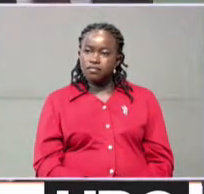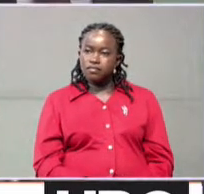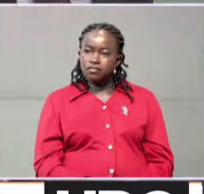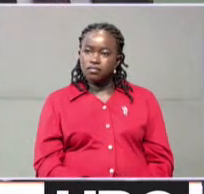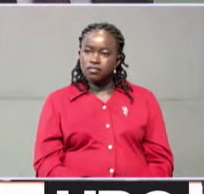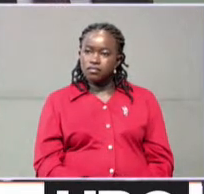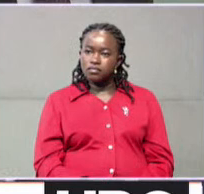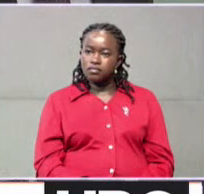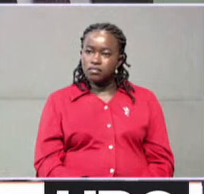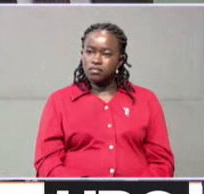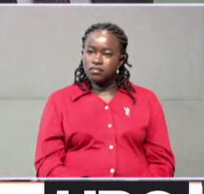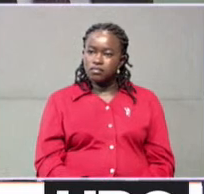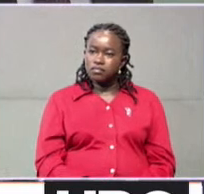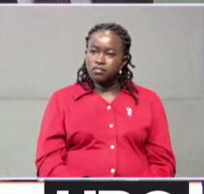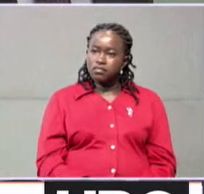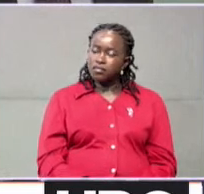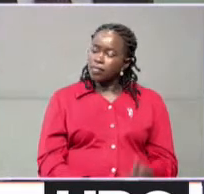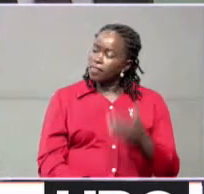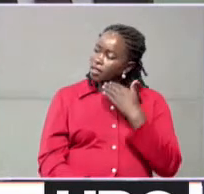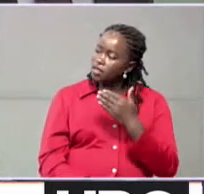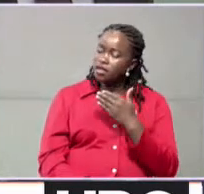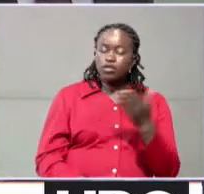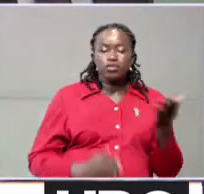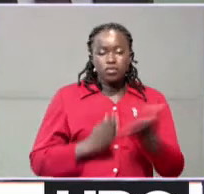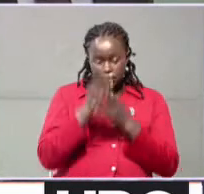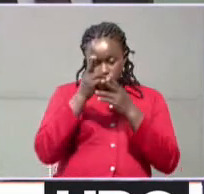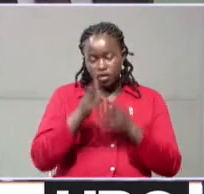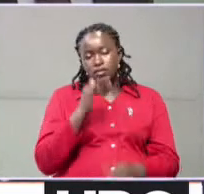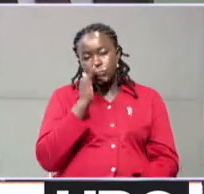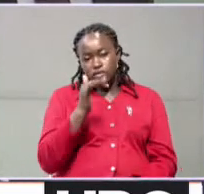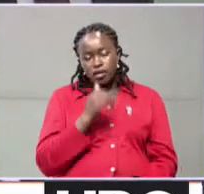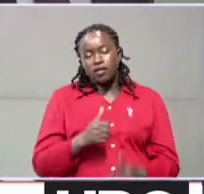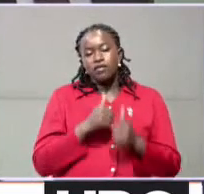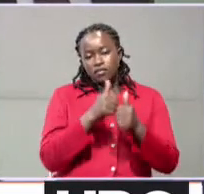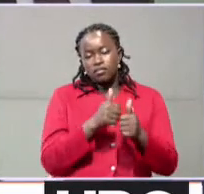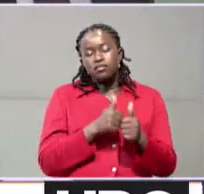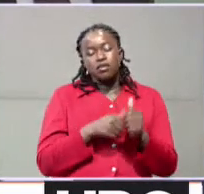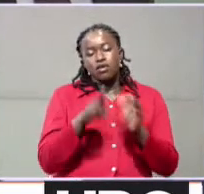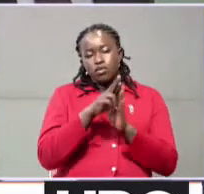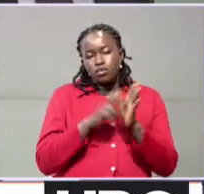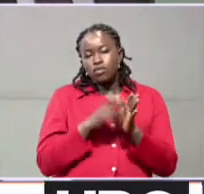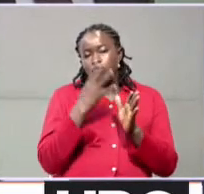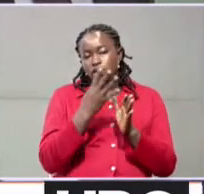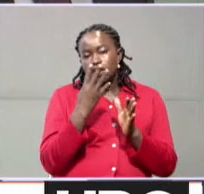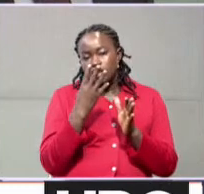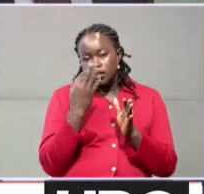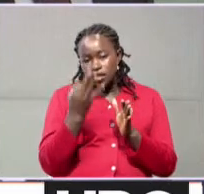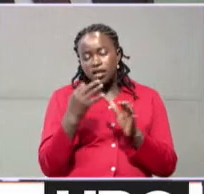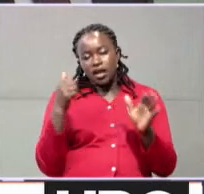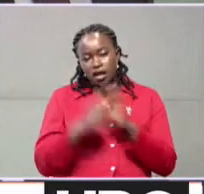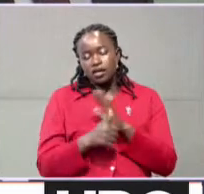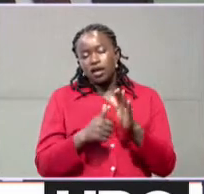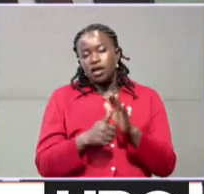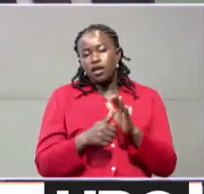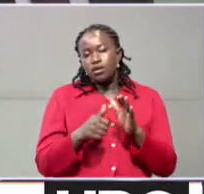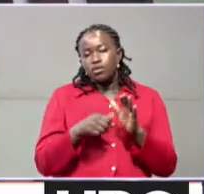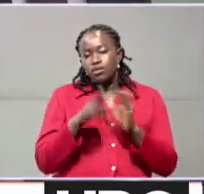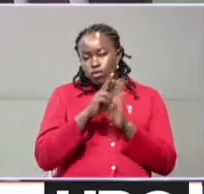thank you right honorable speaker in accordance with the rule 43 of the rules of procedural parliament